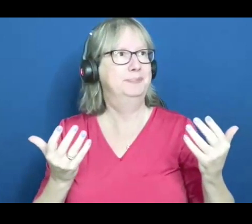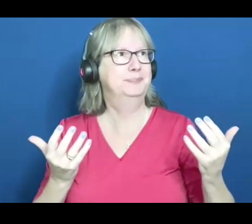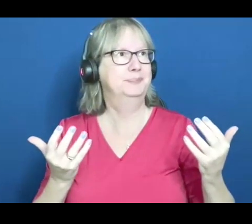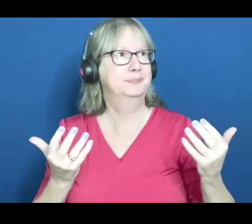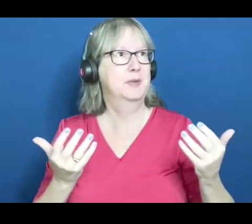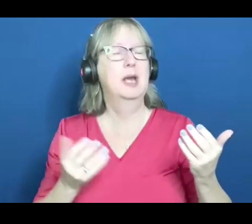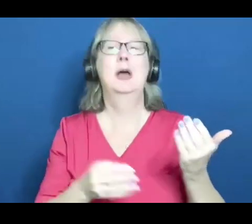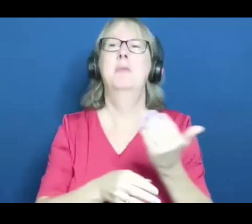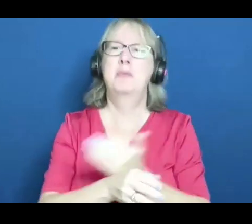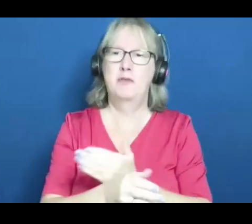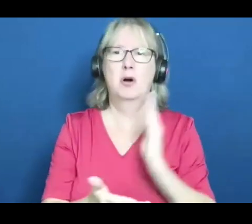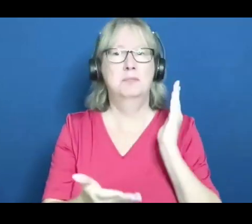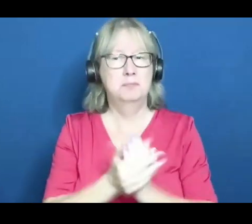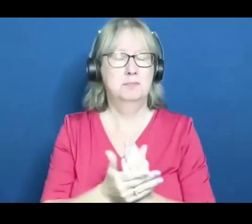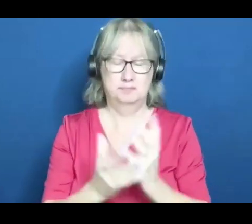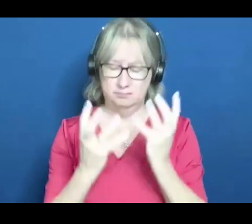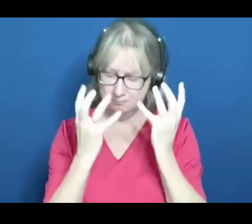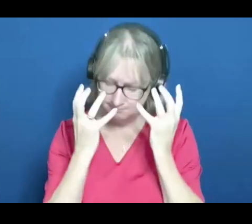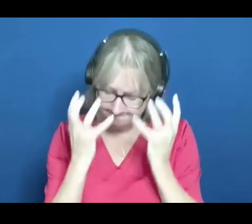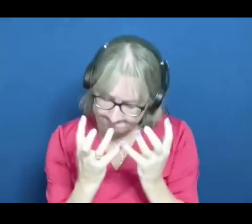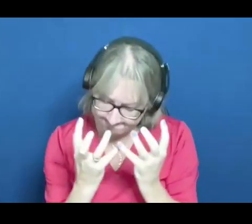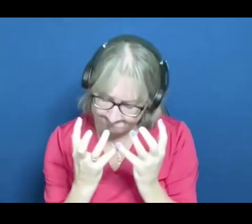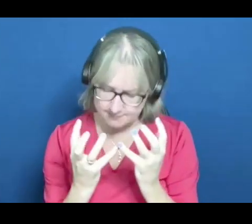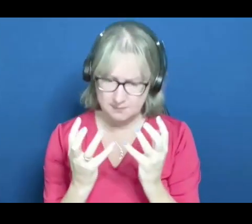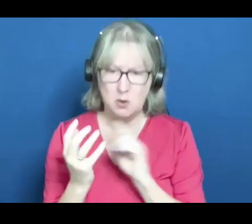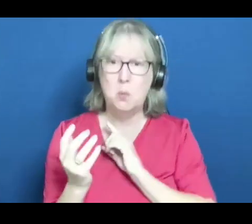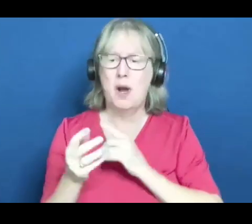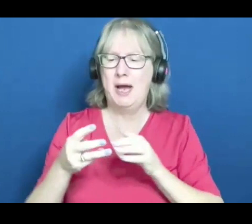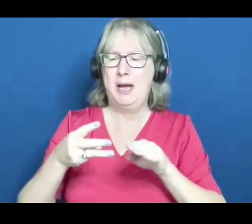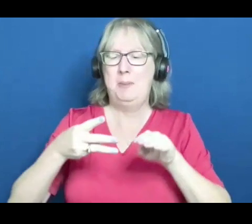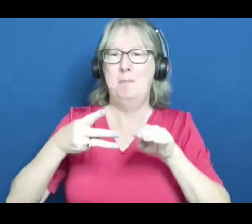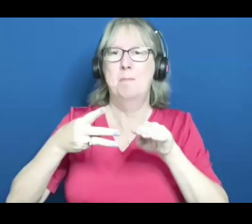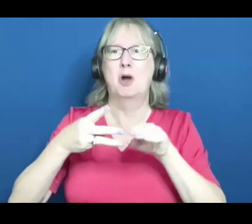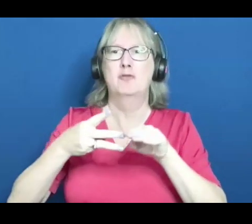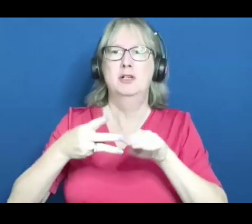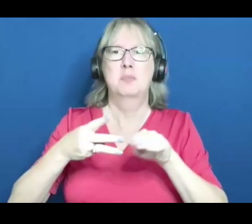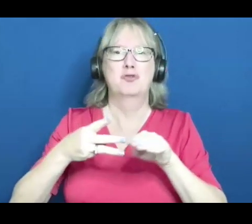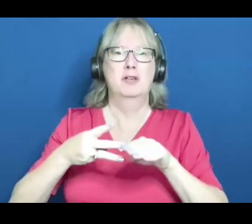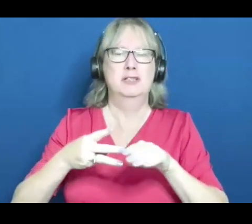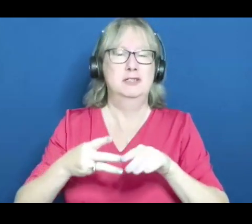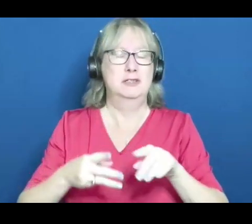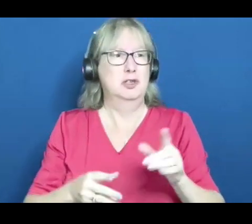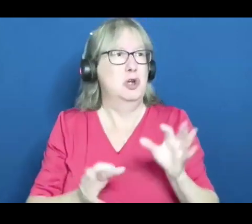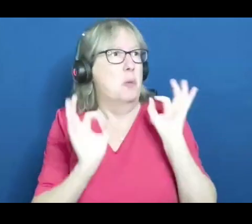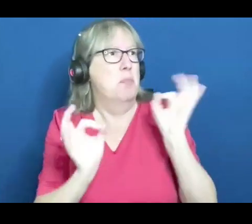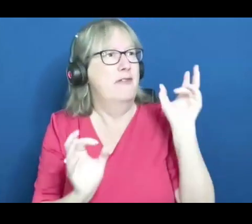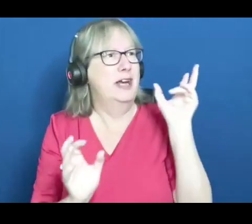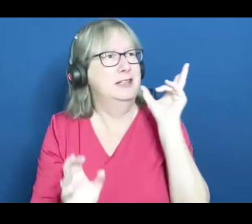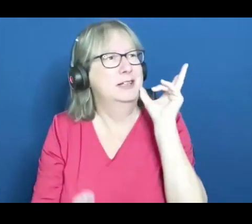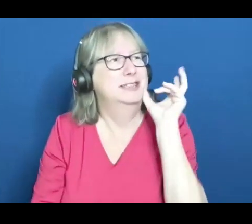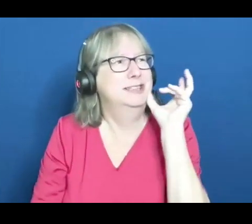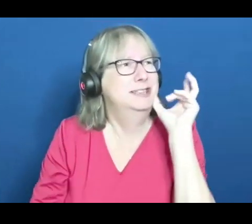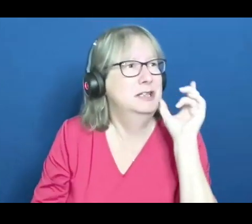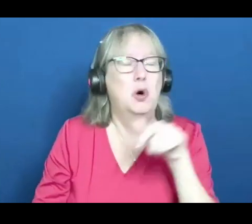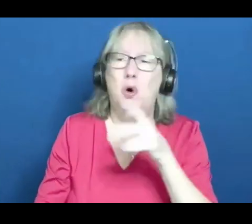before they're driven absolutely nuts because they've got a very moderate hearing loss, and it's not, they know they've not got perfect hearing. Other people will wait